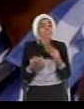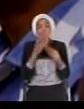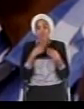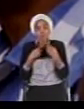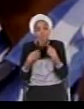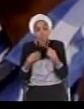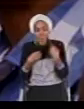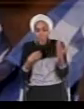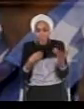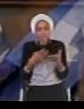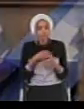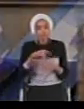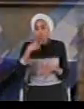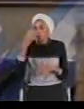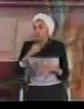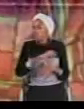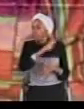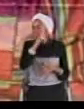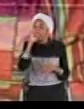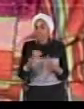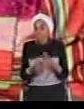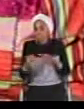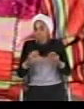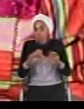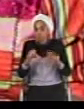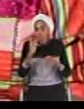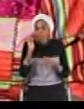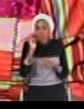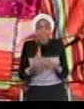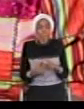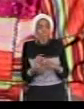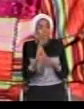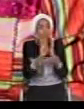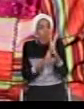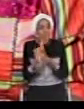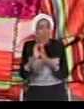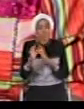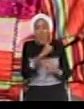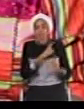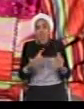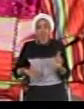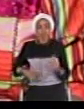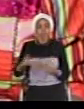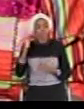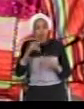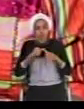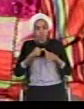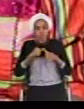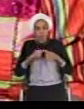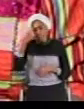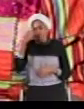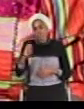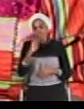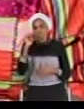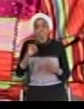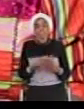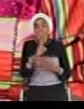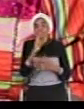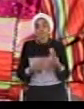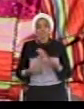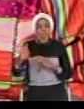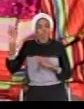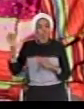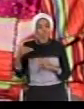And whosoever doeth the will of God, he abides forever. That's what the grace of